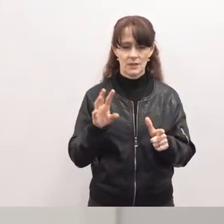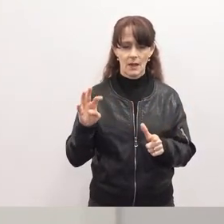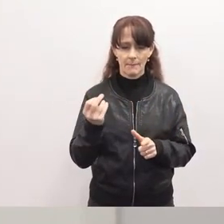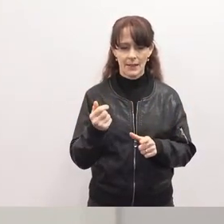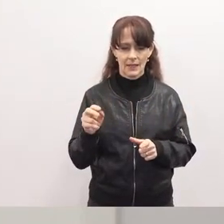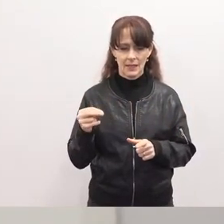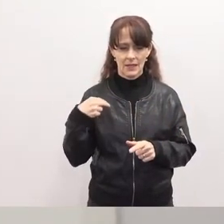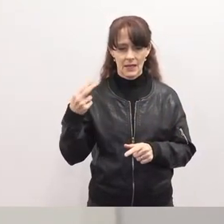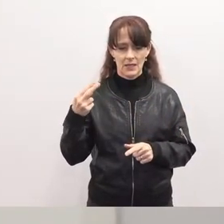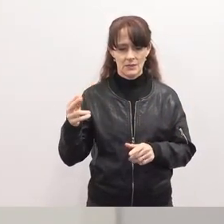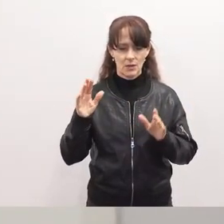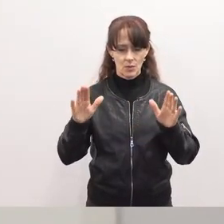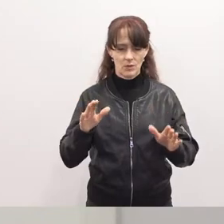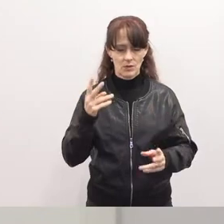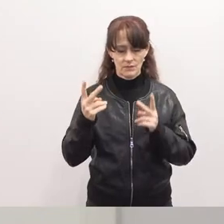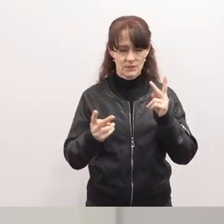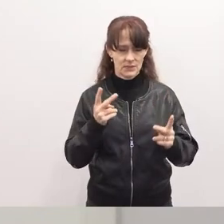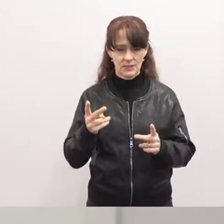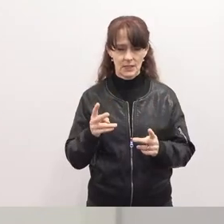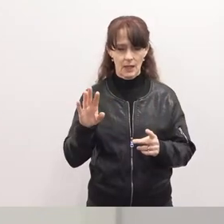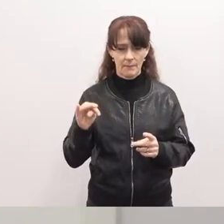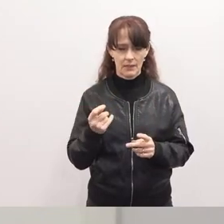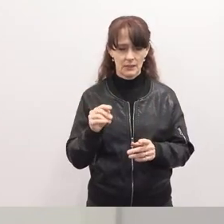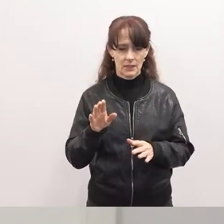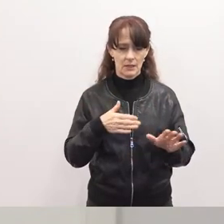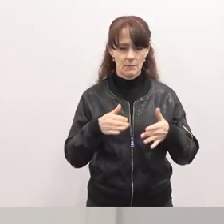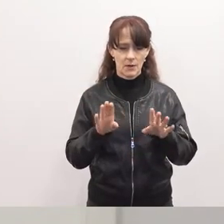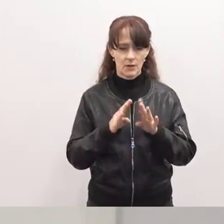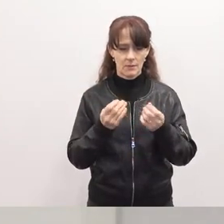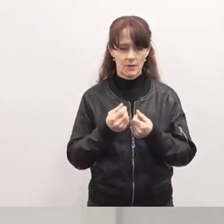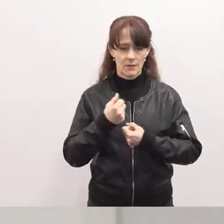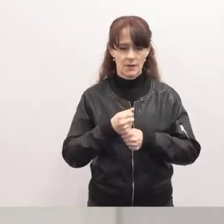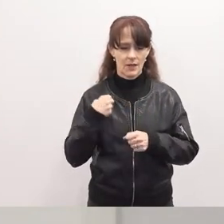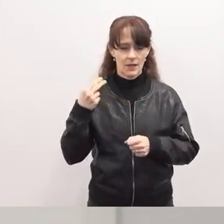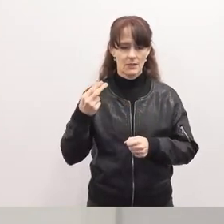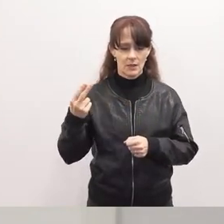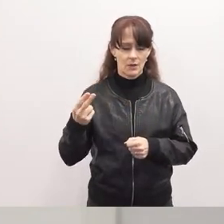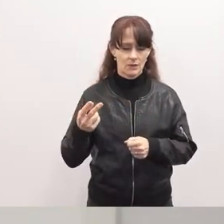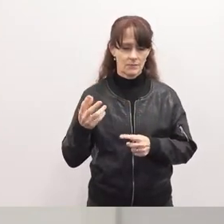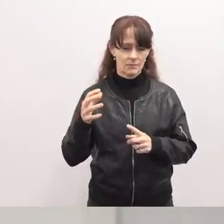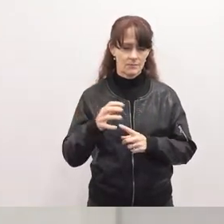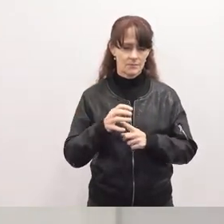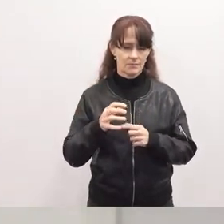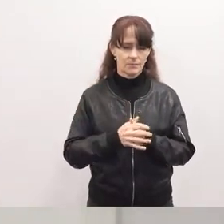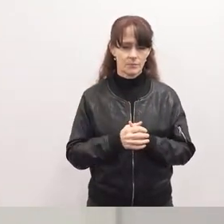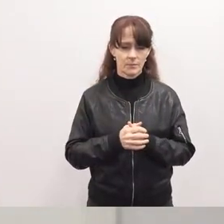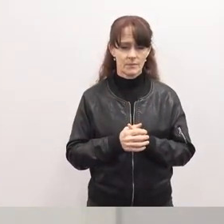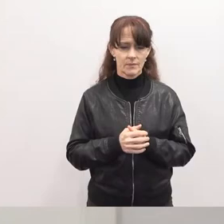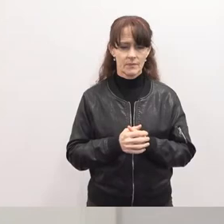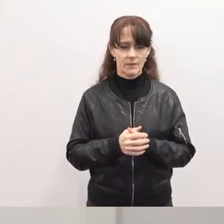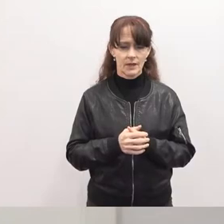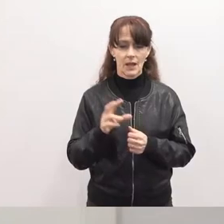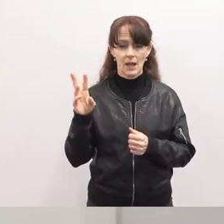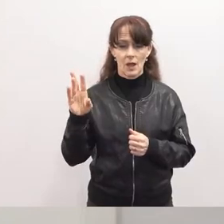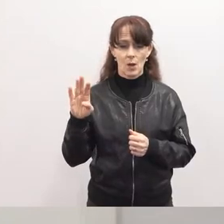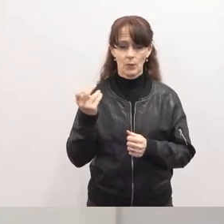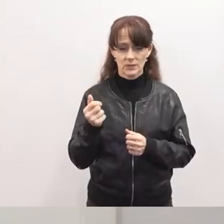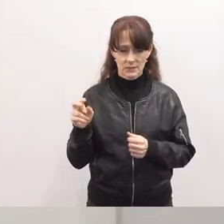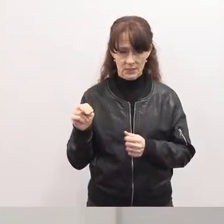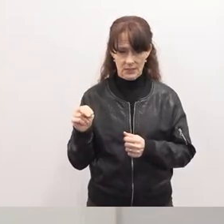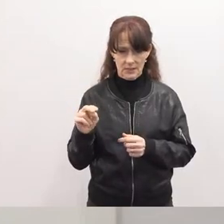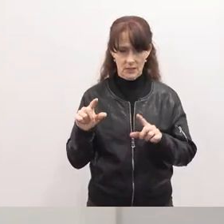so really wonderful to see our Milliken Marching Band make historic strides. And then secondly, off to Wilson. We have